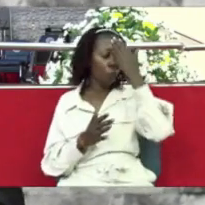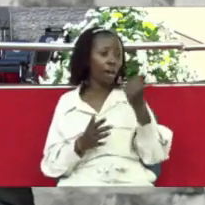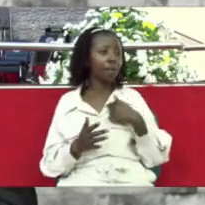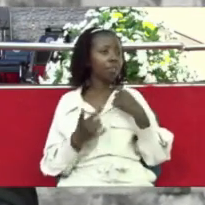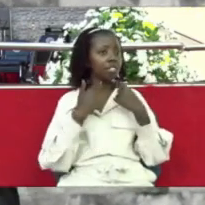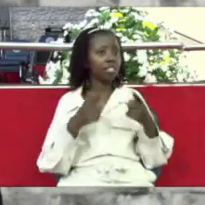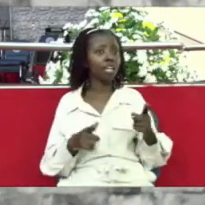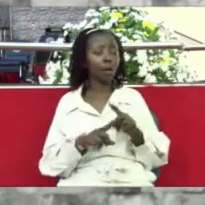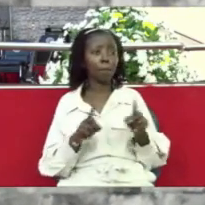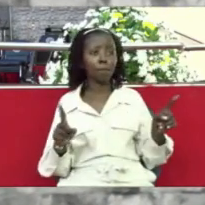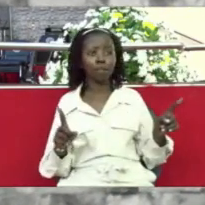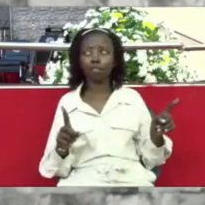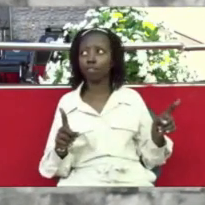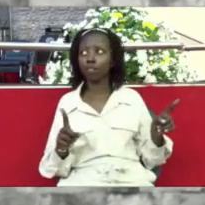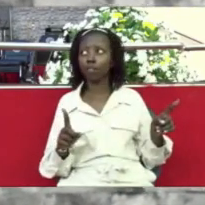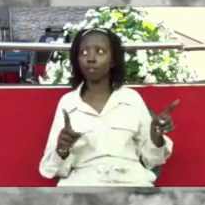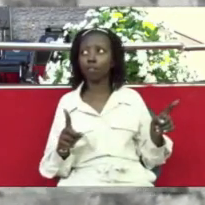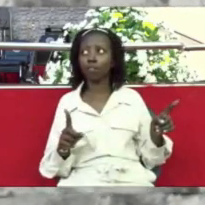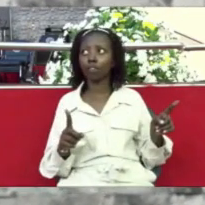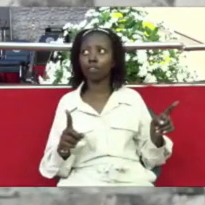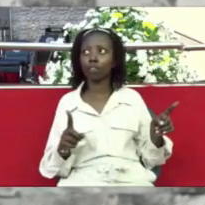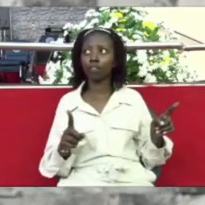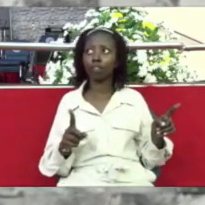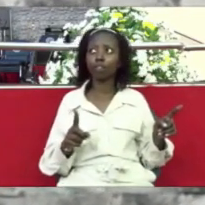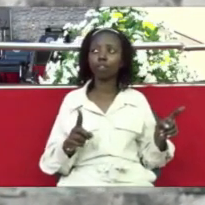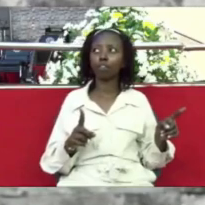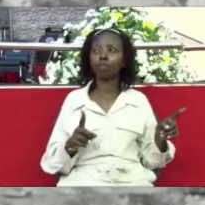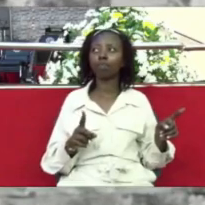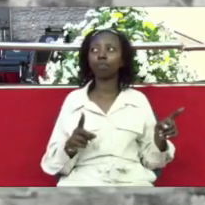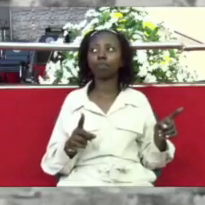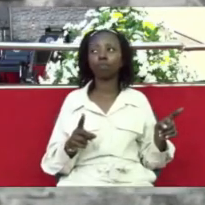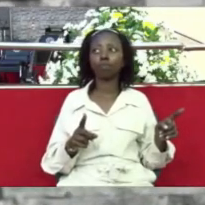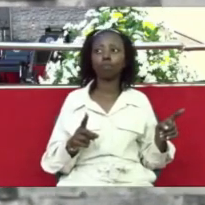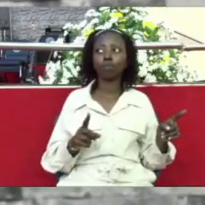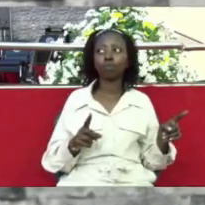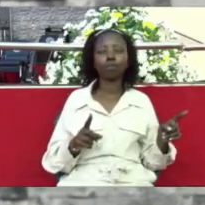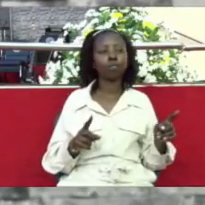why. But do so with a heavy dose of skepticism.